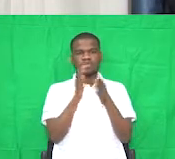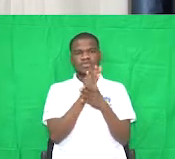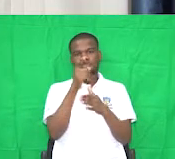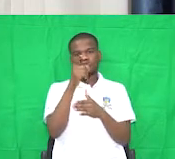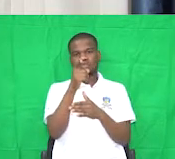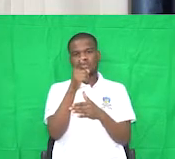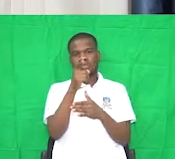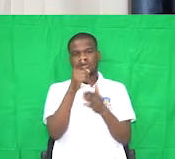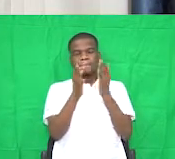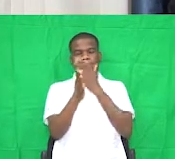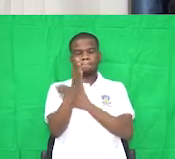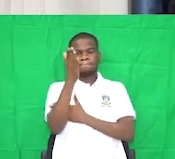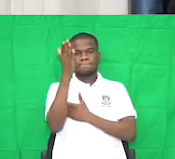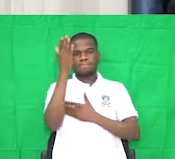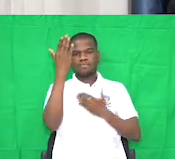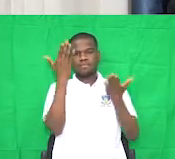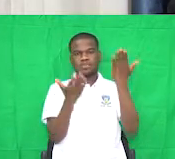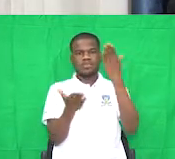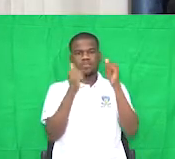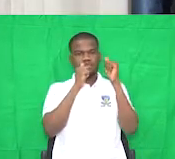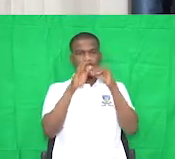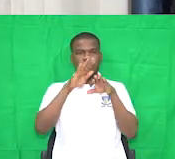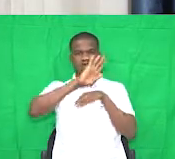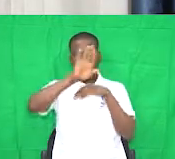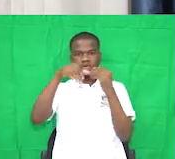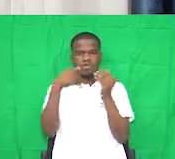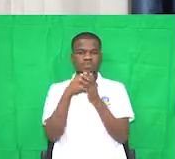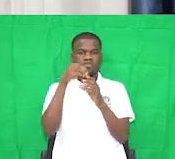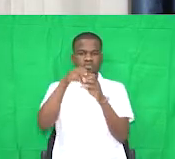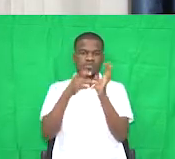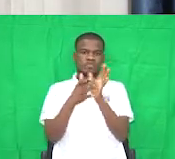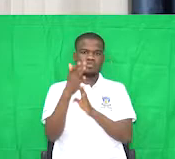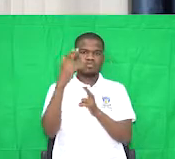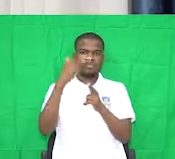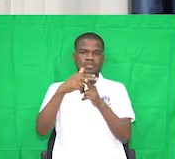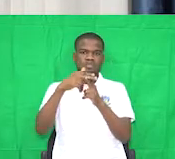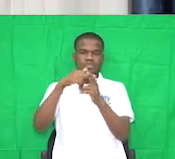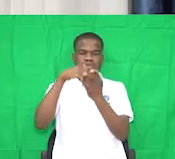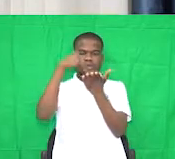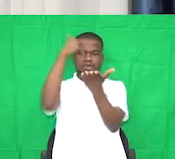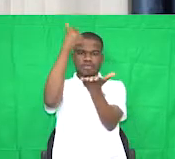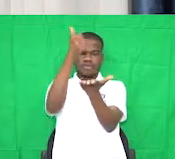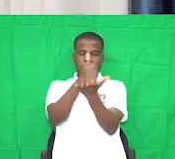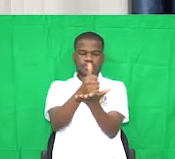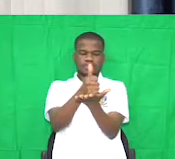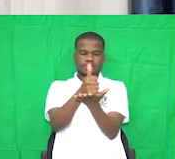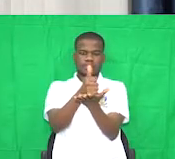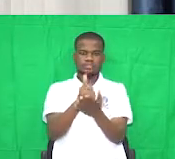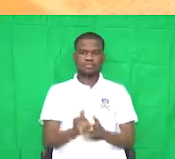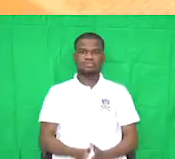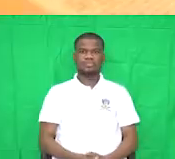Asumjwe nyankopon, enshira na safu. Unyami yeja, oba, enisun krunkrudim.